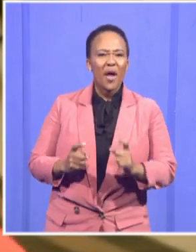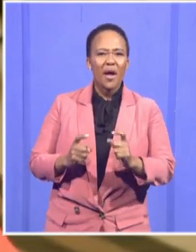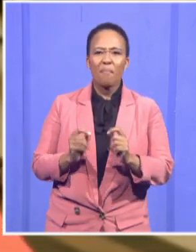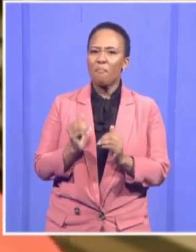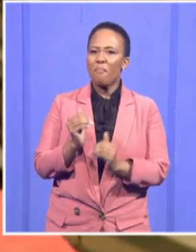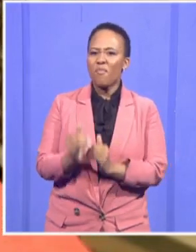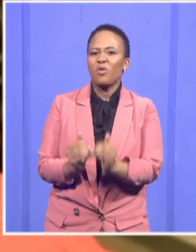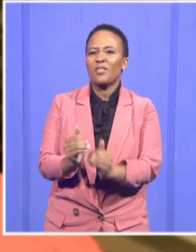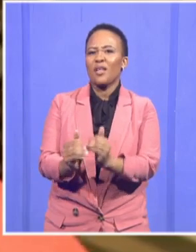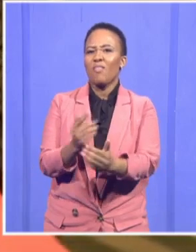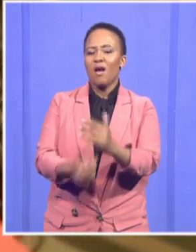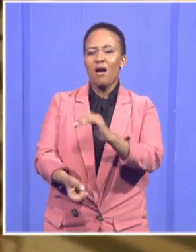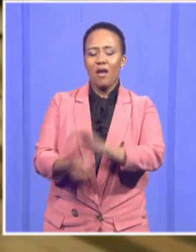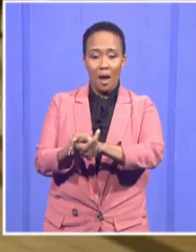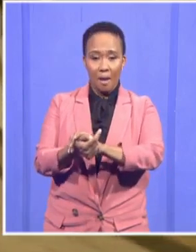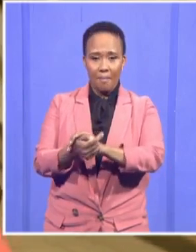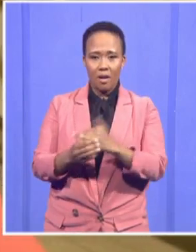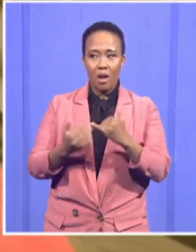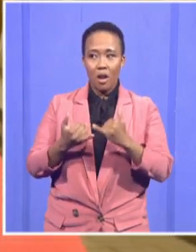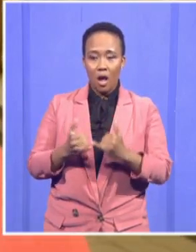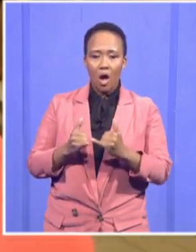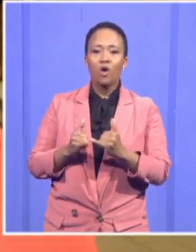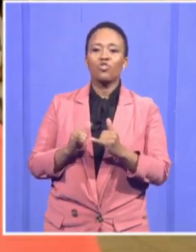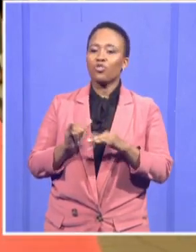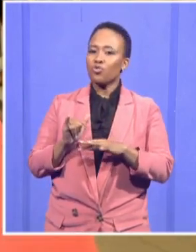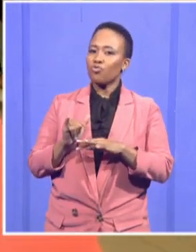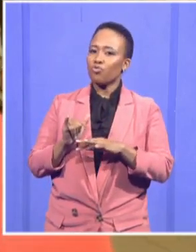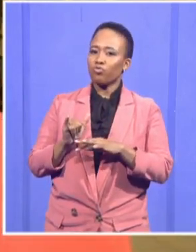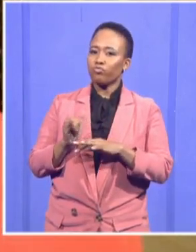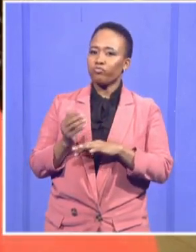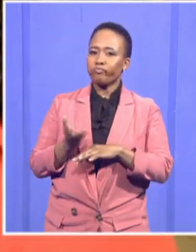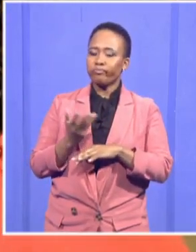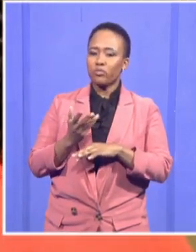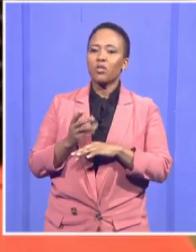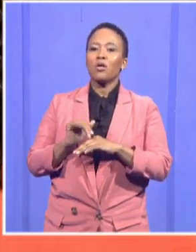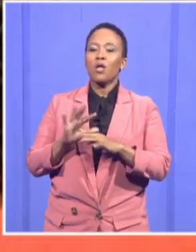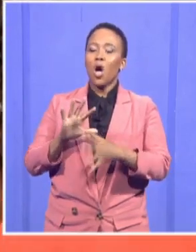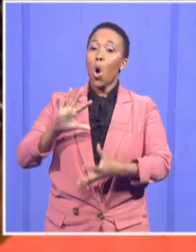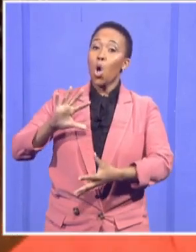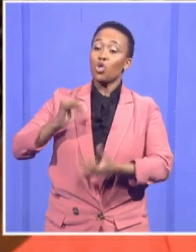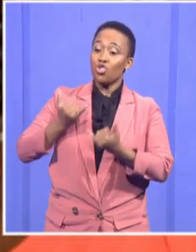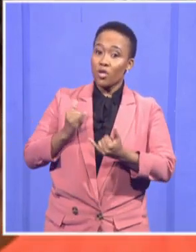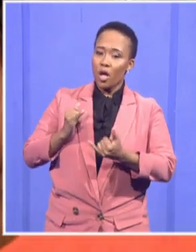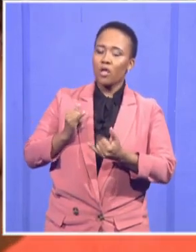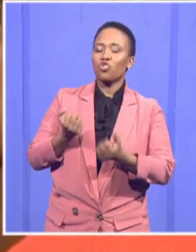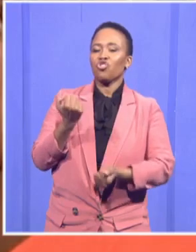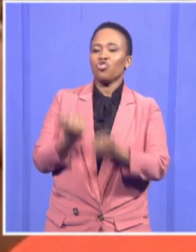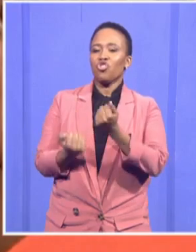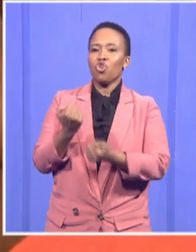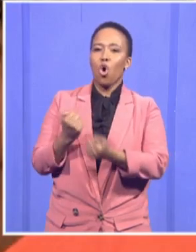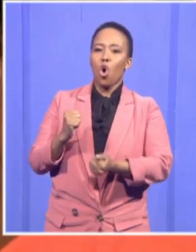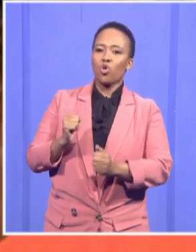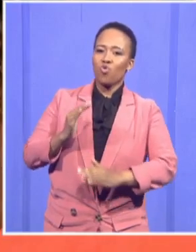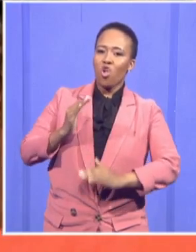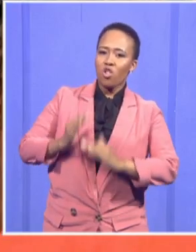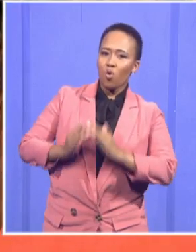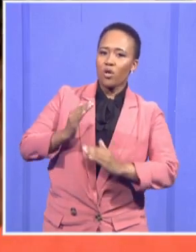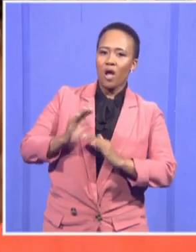that took place. But to take us through the conclusion of today's court sitting, I'm joined